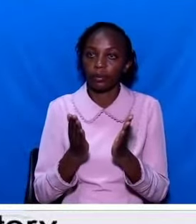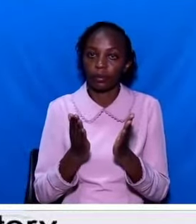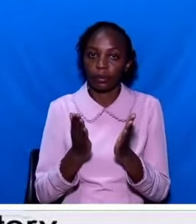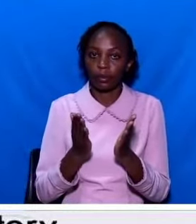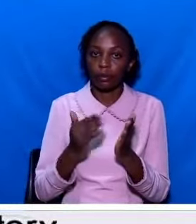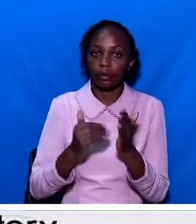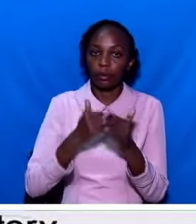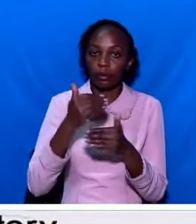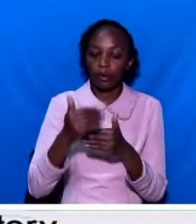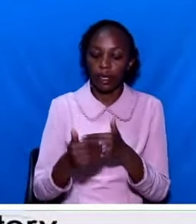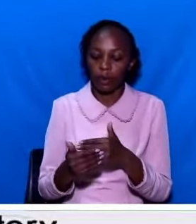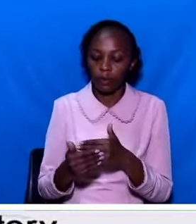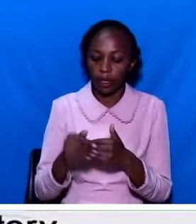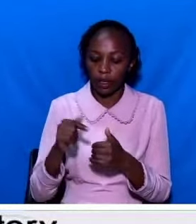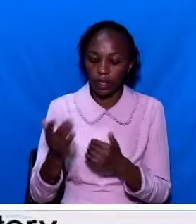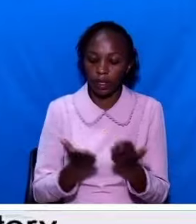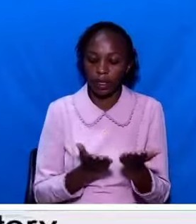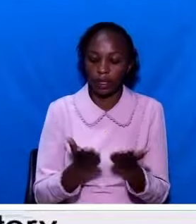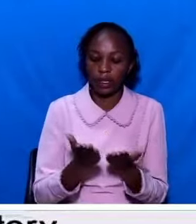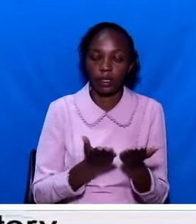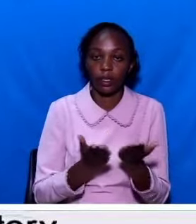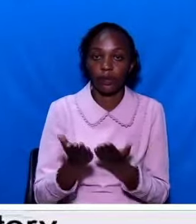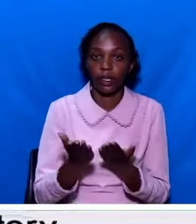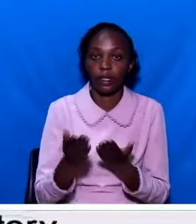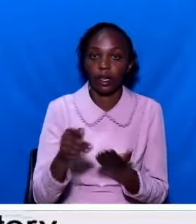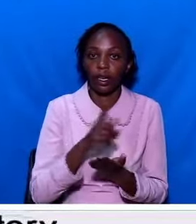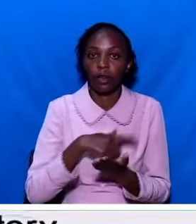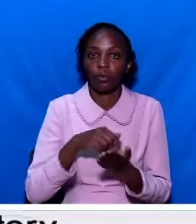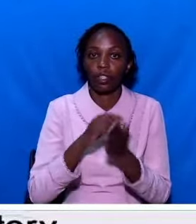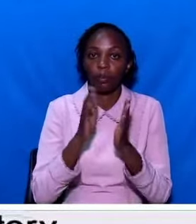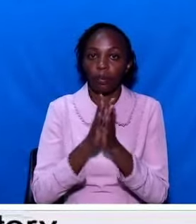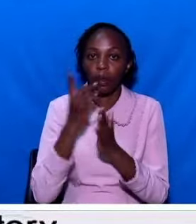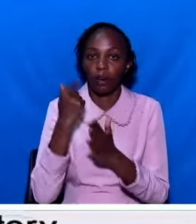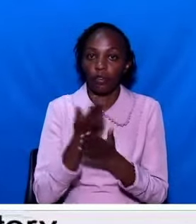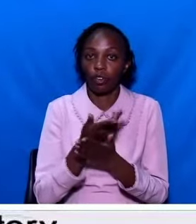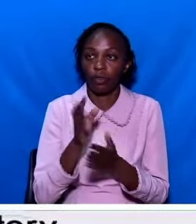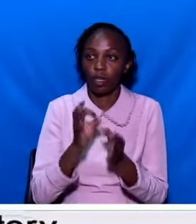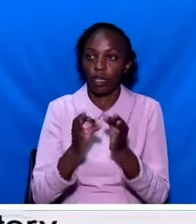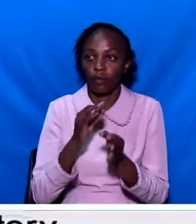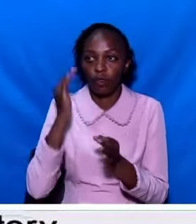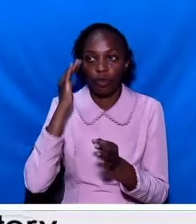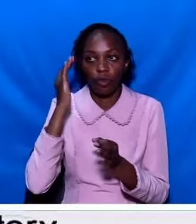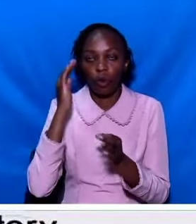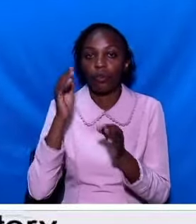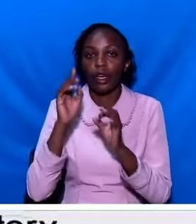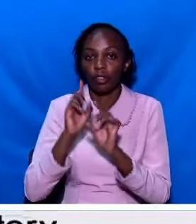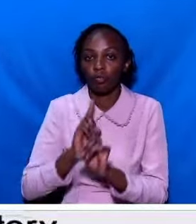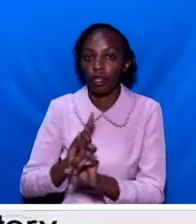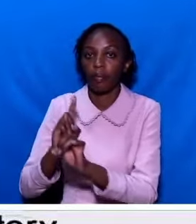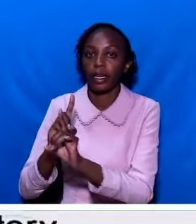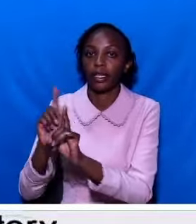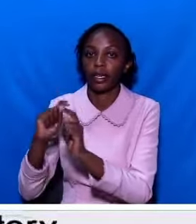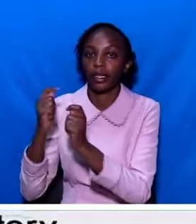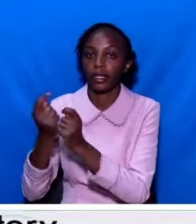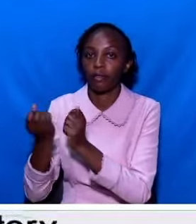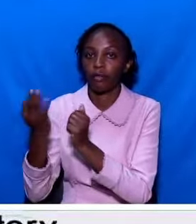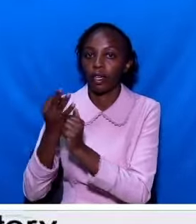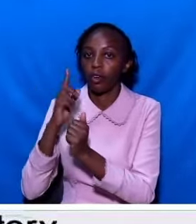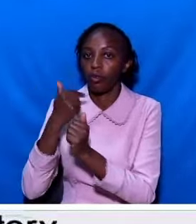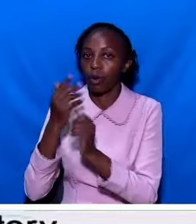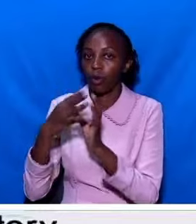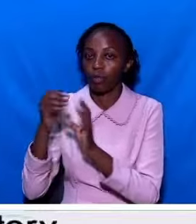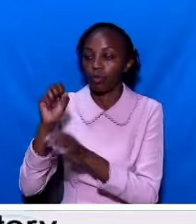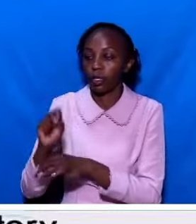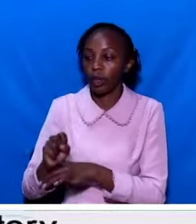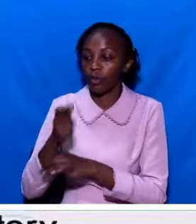after this service, towards the end of this service, we shall be praying for you. So if you know you're accompanying the team of 13 who are going to the Diocese of South Nyanza